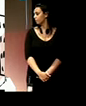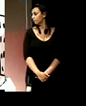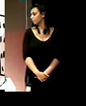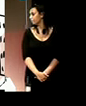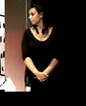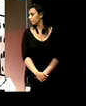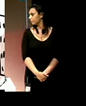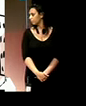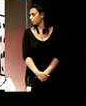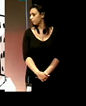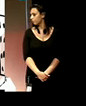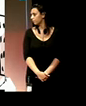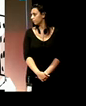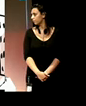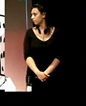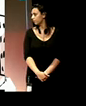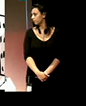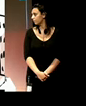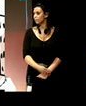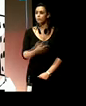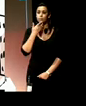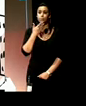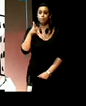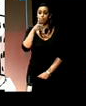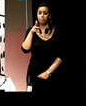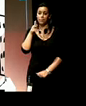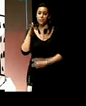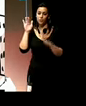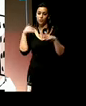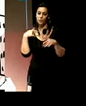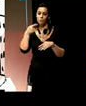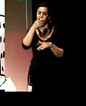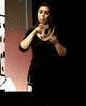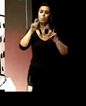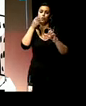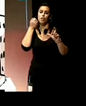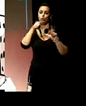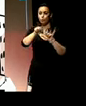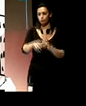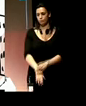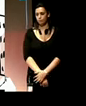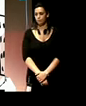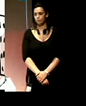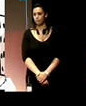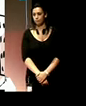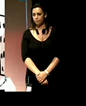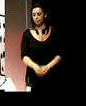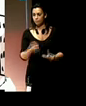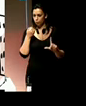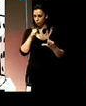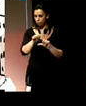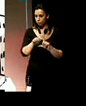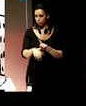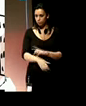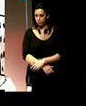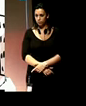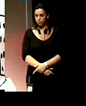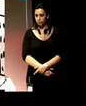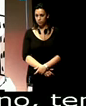Si no, pues Well, if not, well, I invite you to look for the